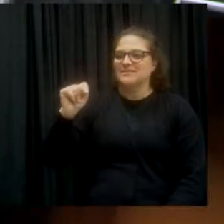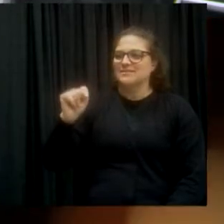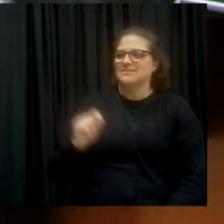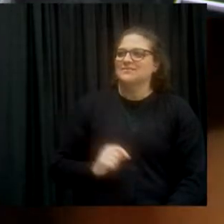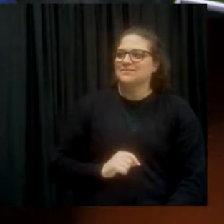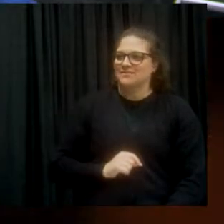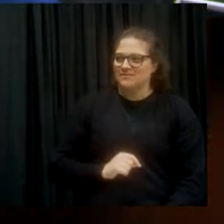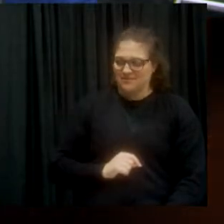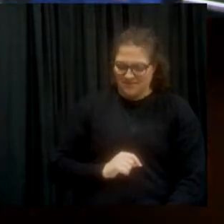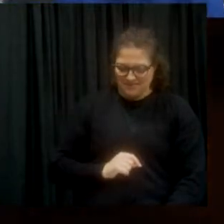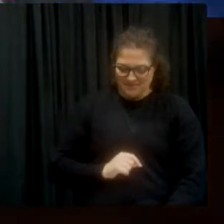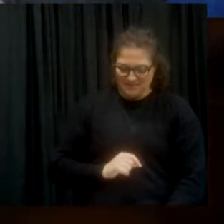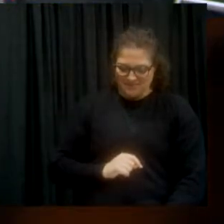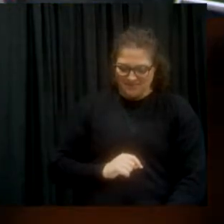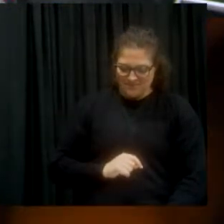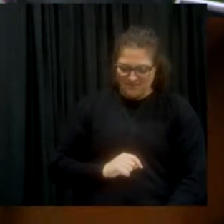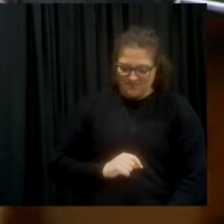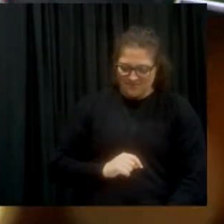Emmeline. Oh, I know.